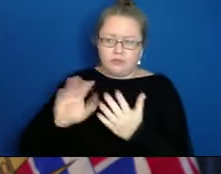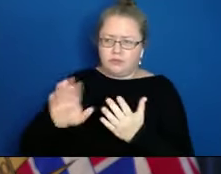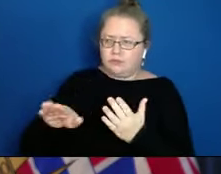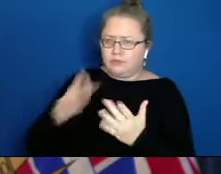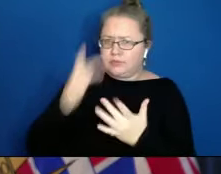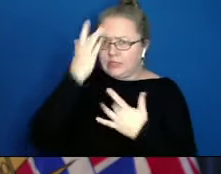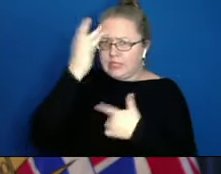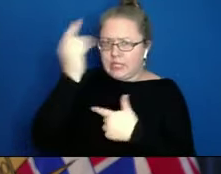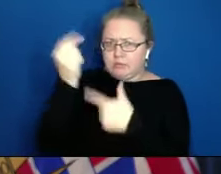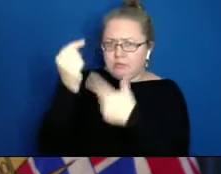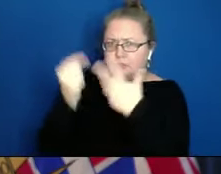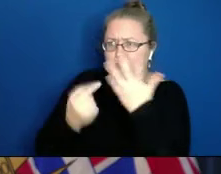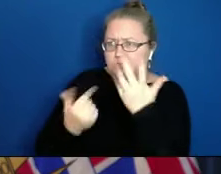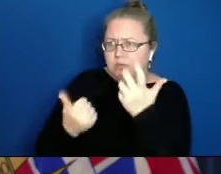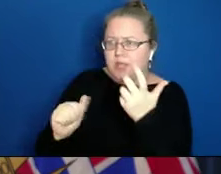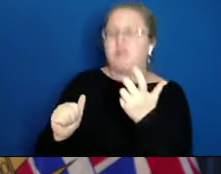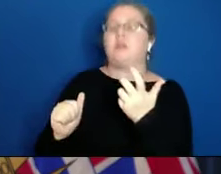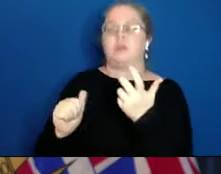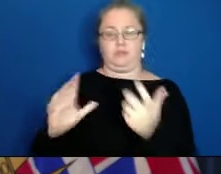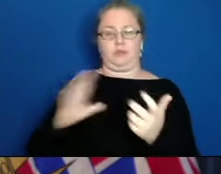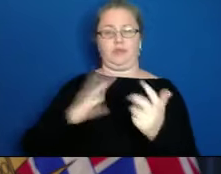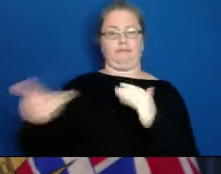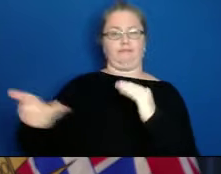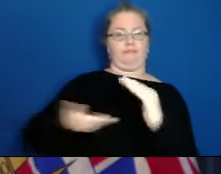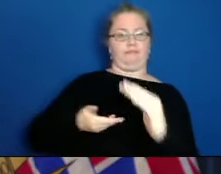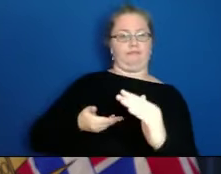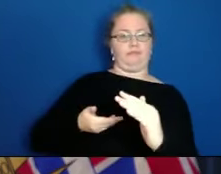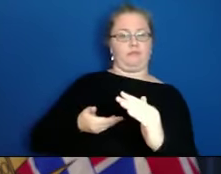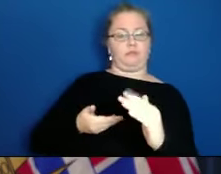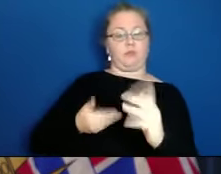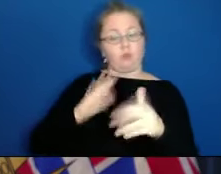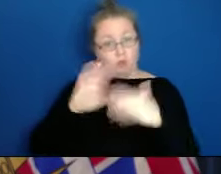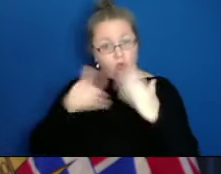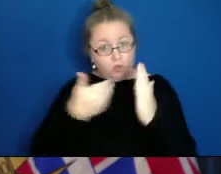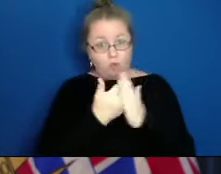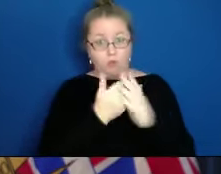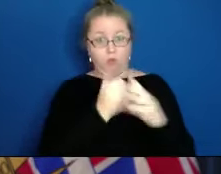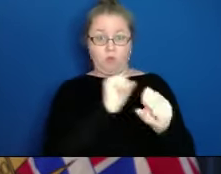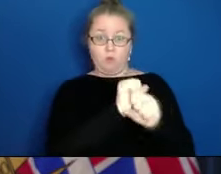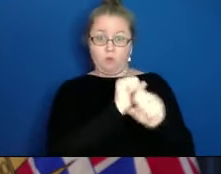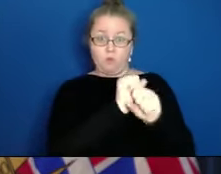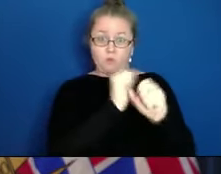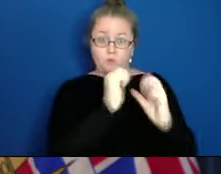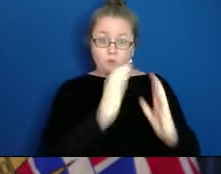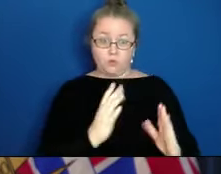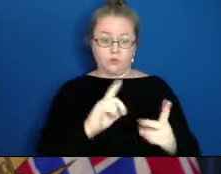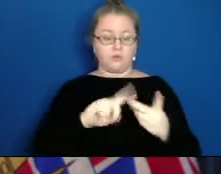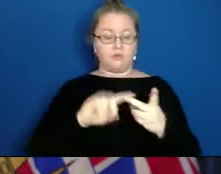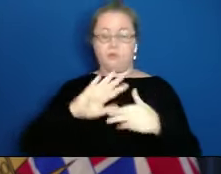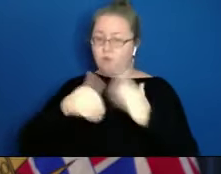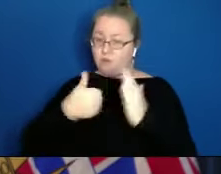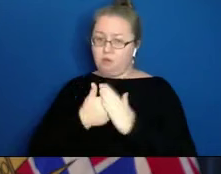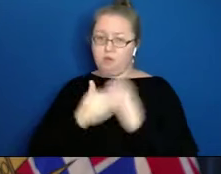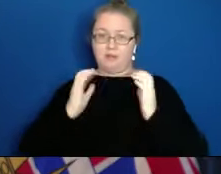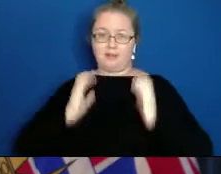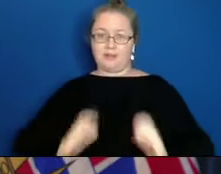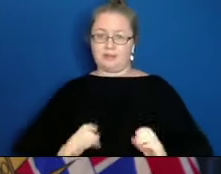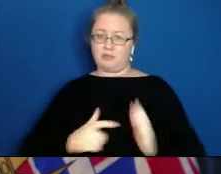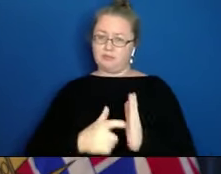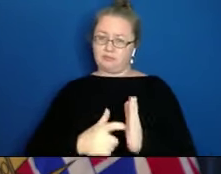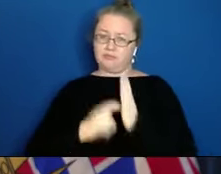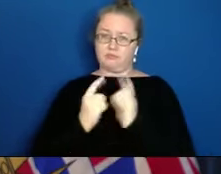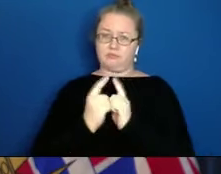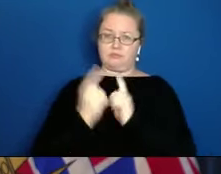people arrive at the site. And businesses need to ensure that all workers and customers maintain that appropriate physical